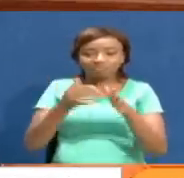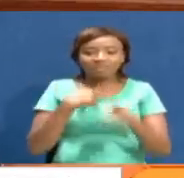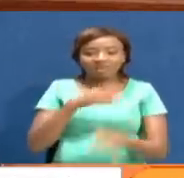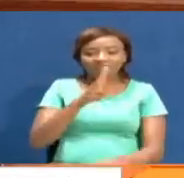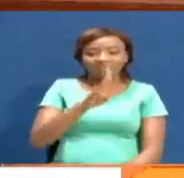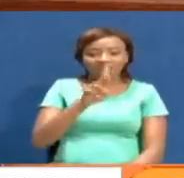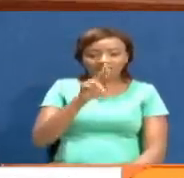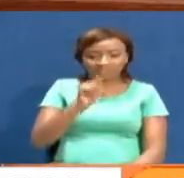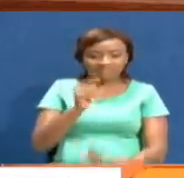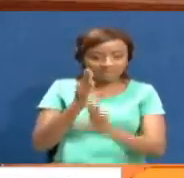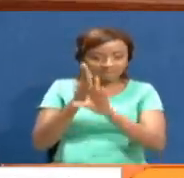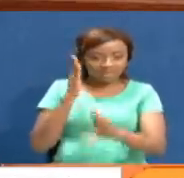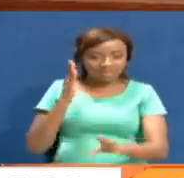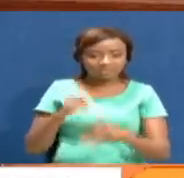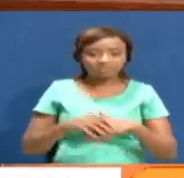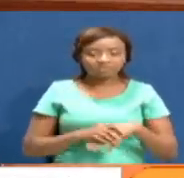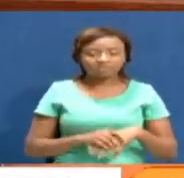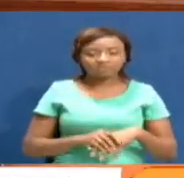drop them either